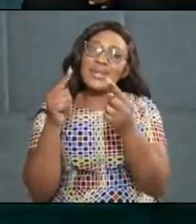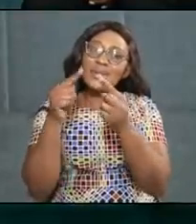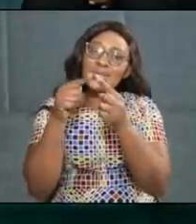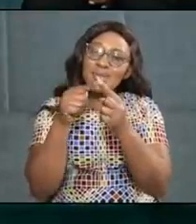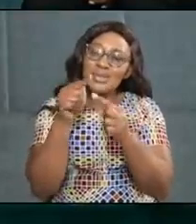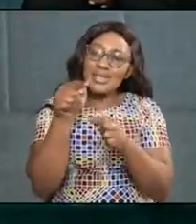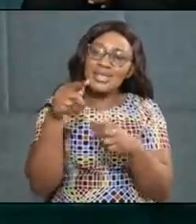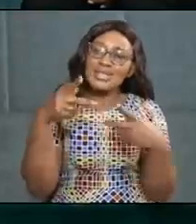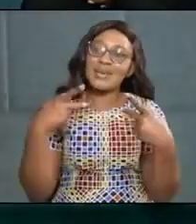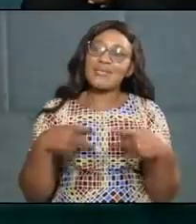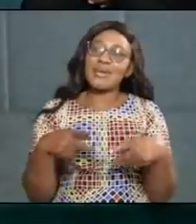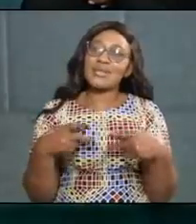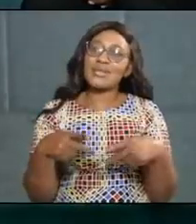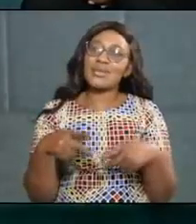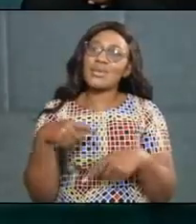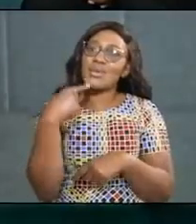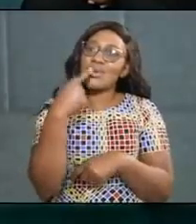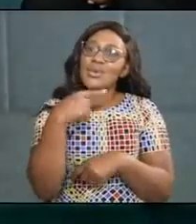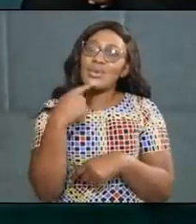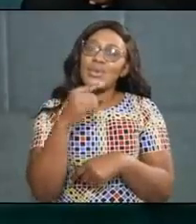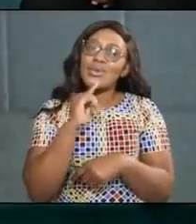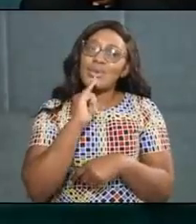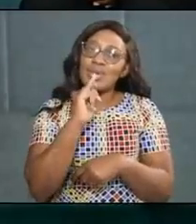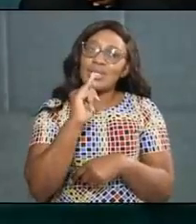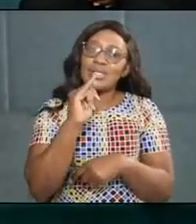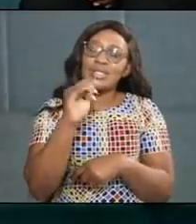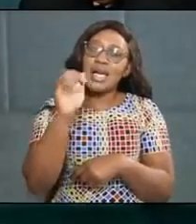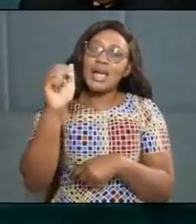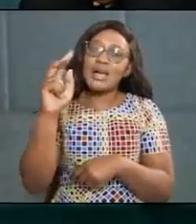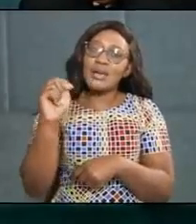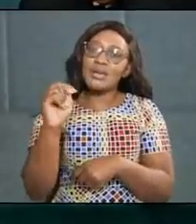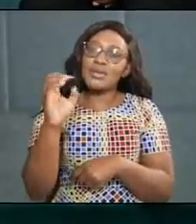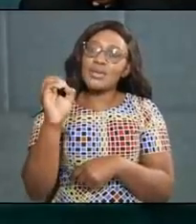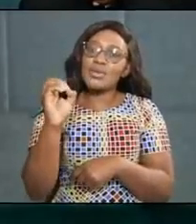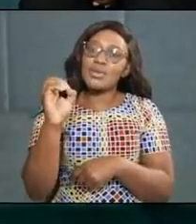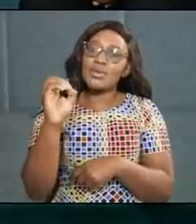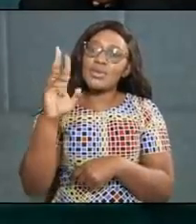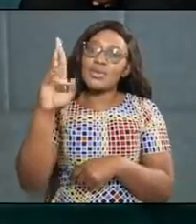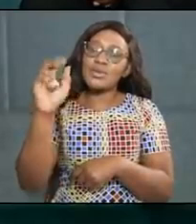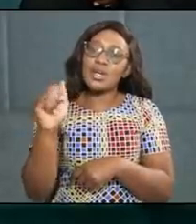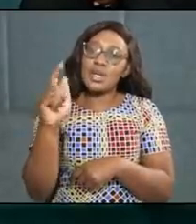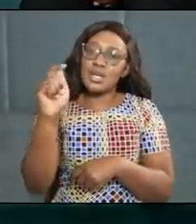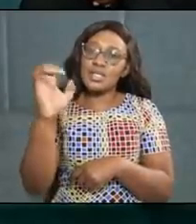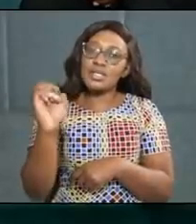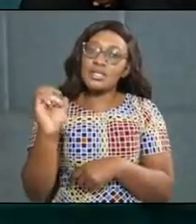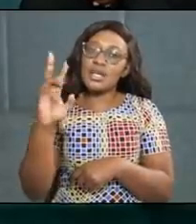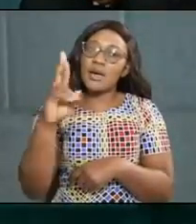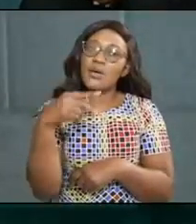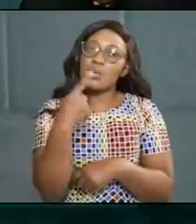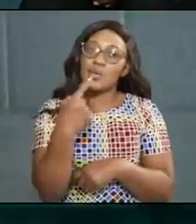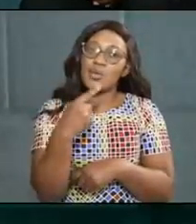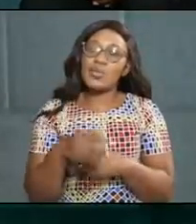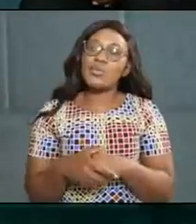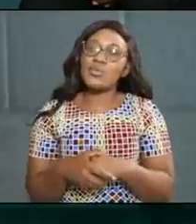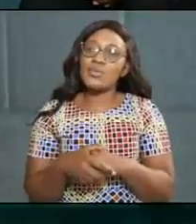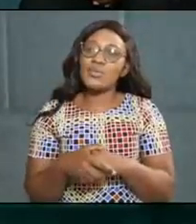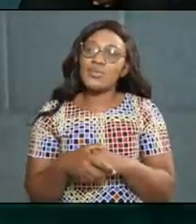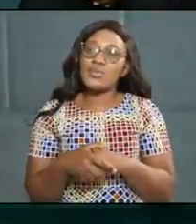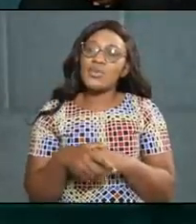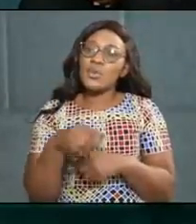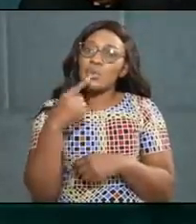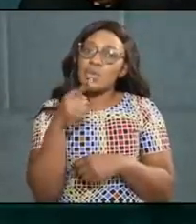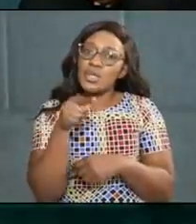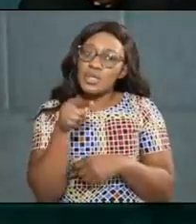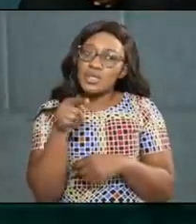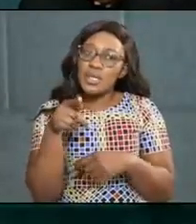Wait, who's an orator? An orator in those days is like a lawyer today. Tertullus had been hired